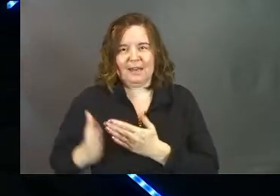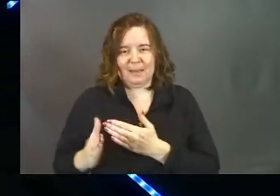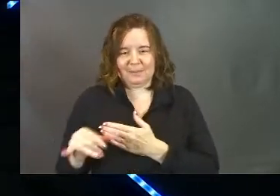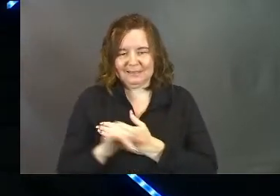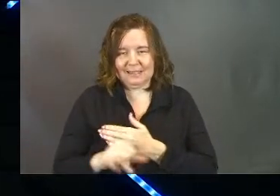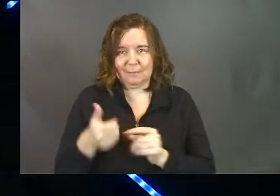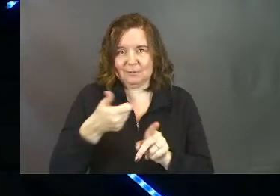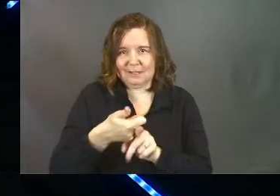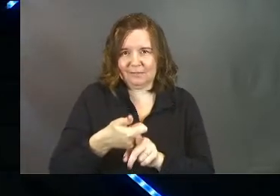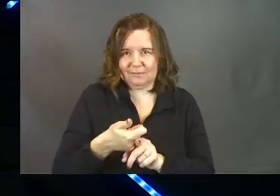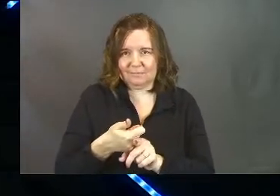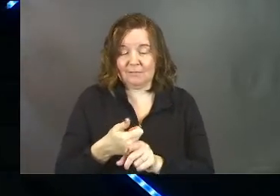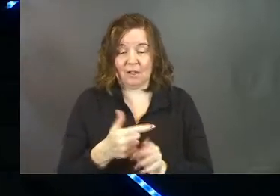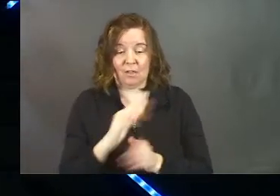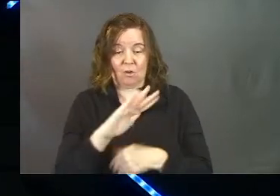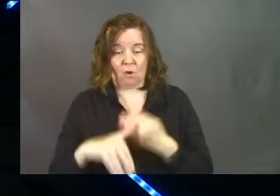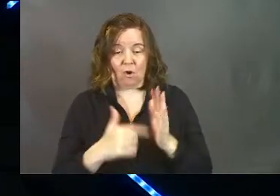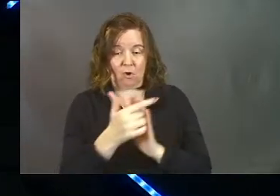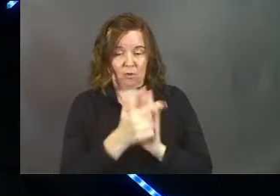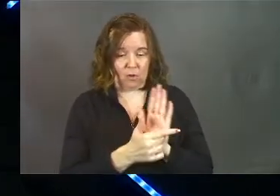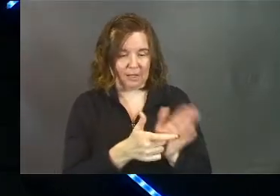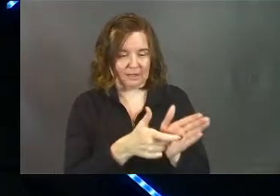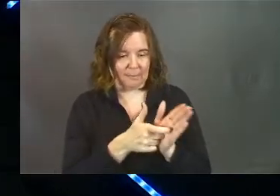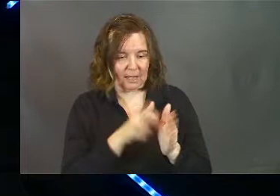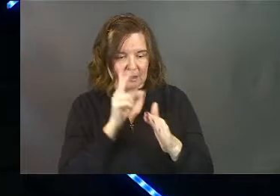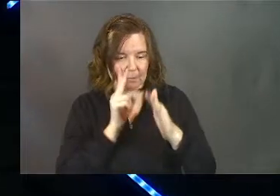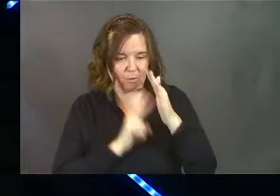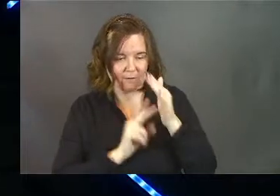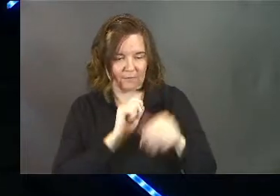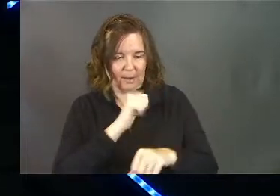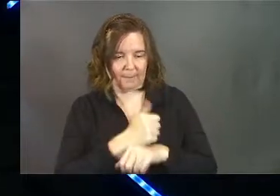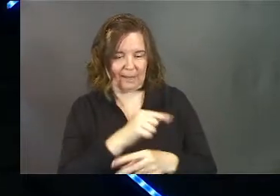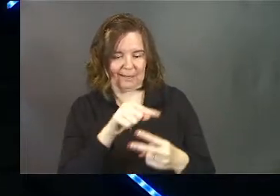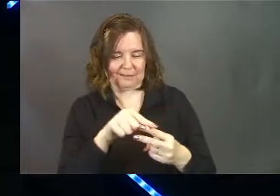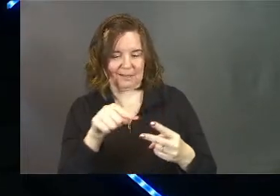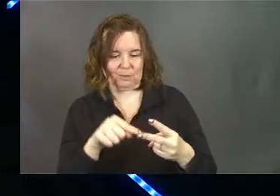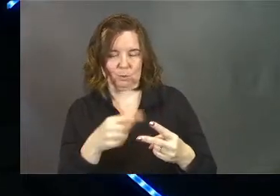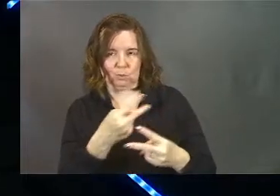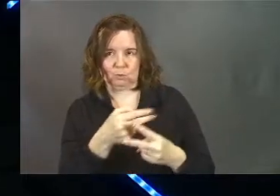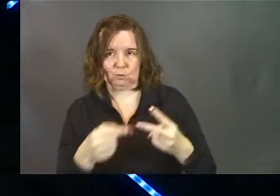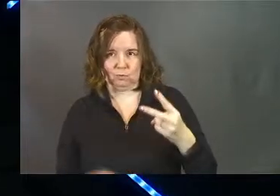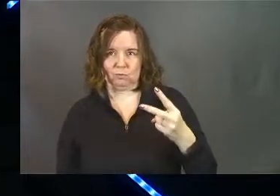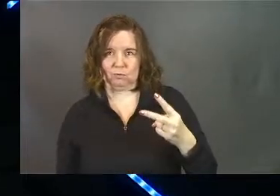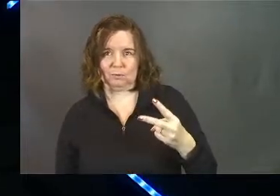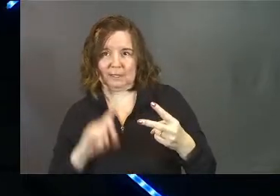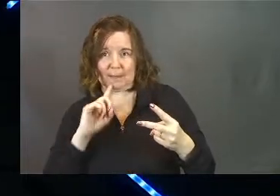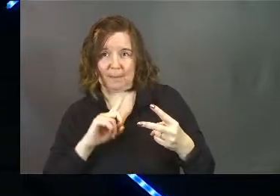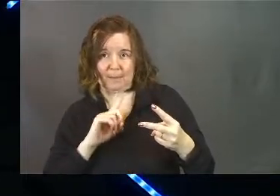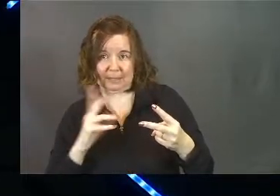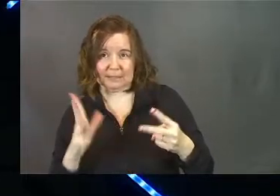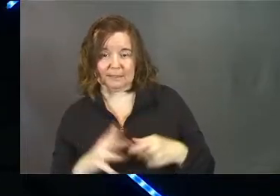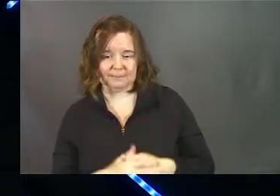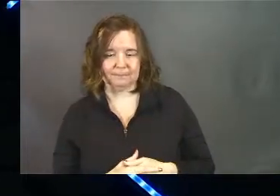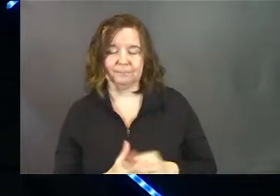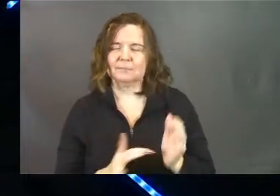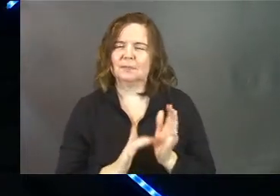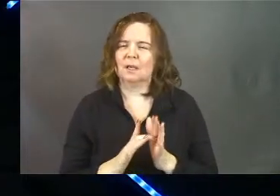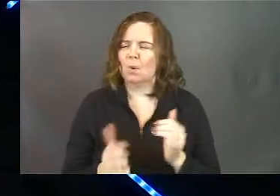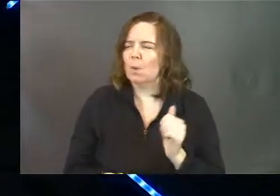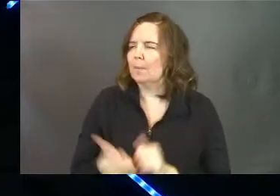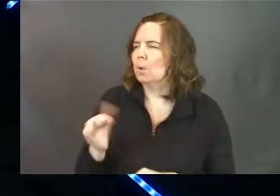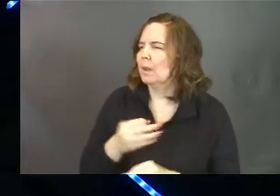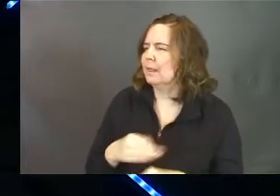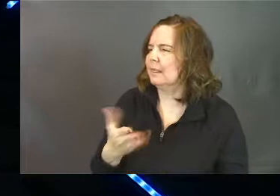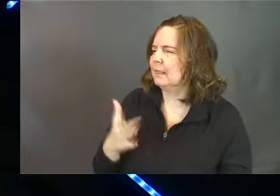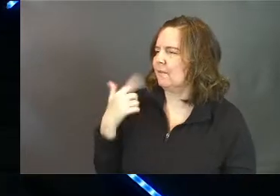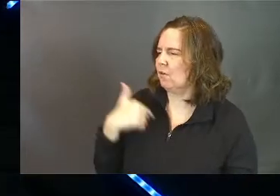yourself. The entire law and the demands of the prophets are based on these two commandments. Jesus, what's the most important